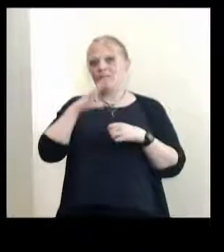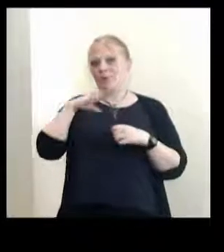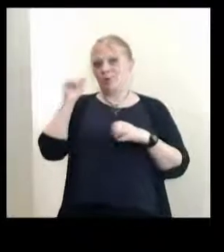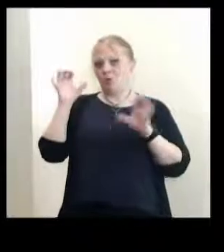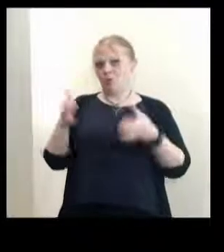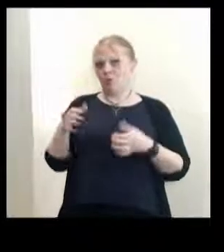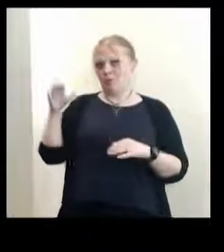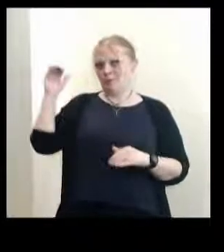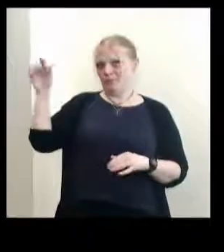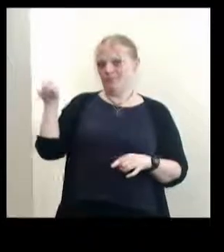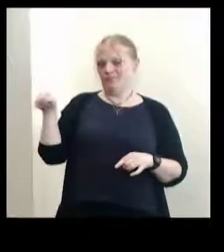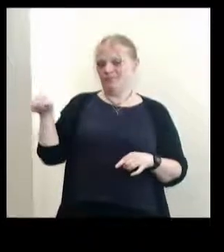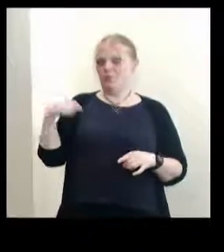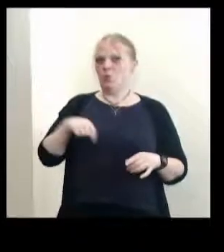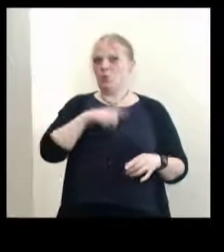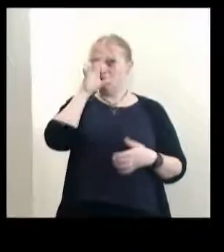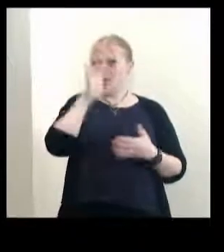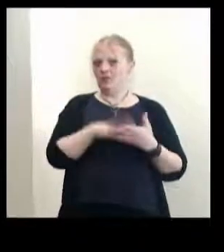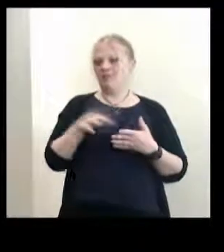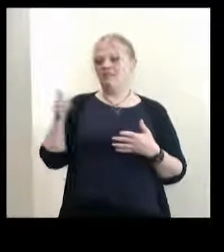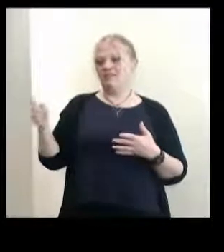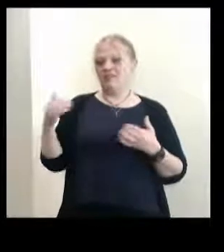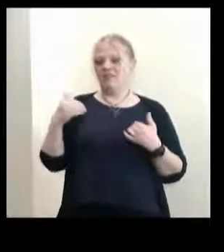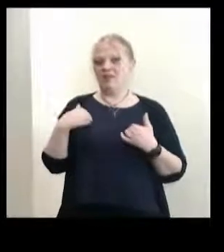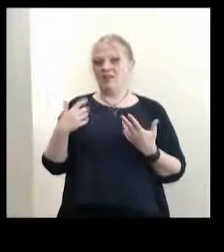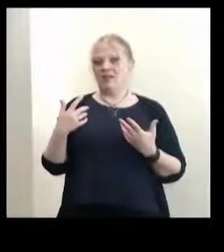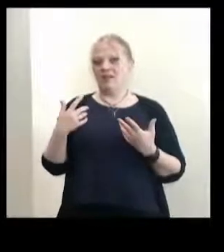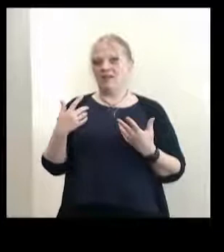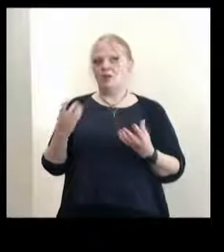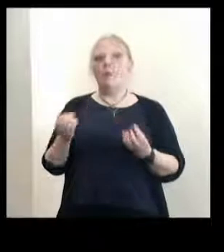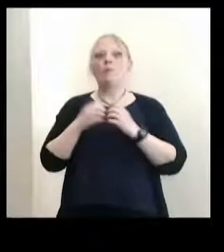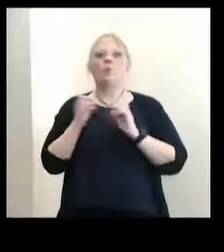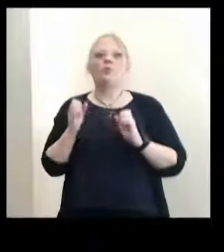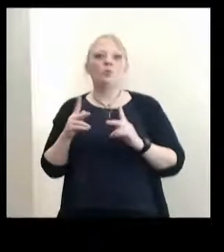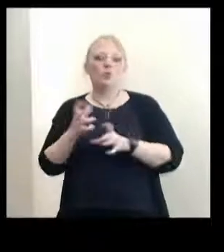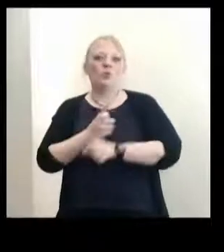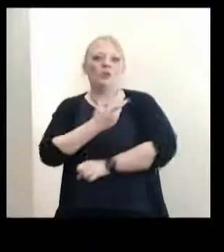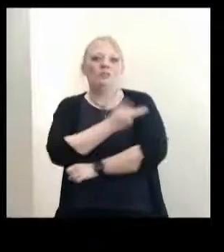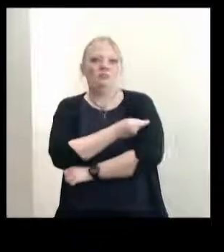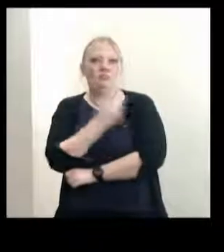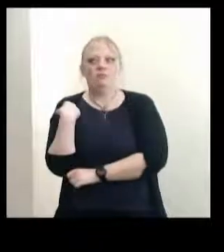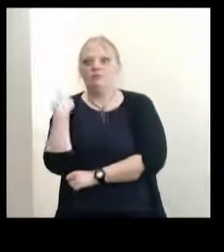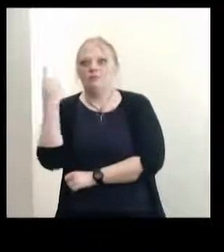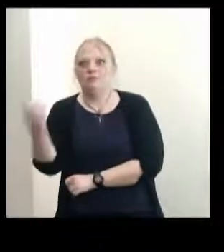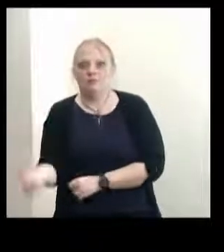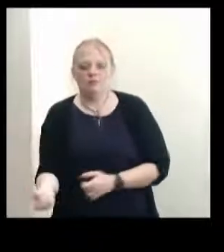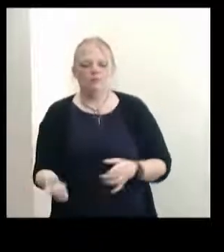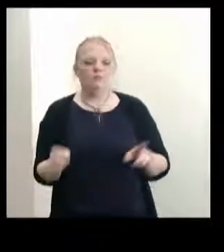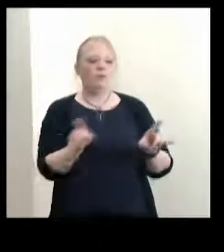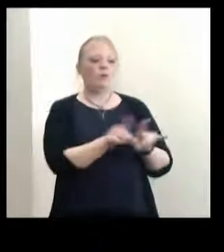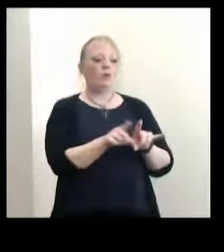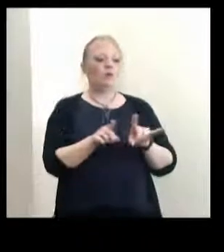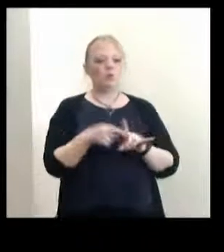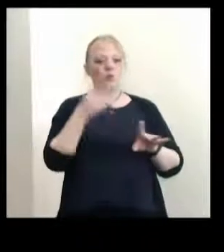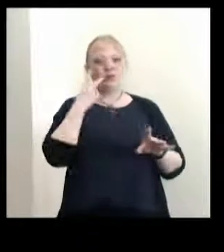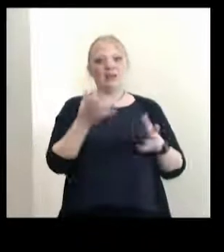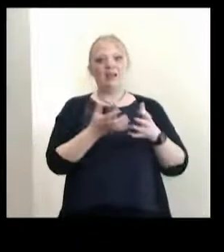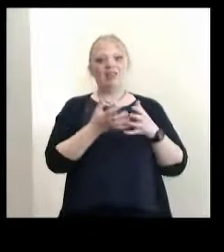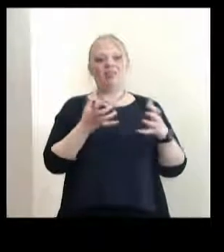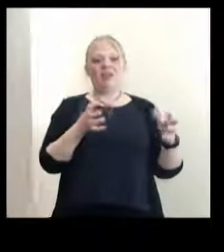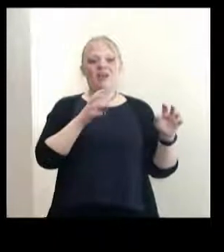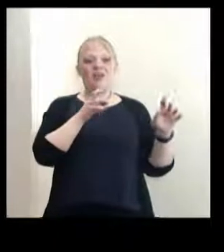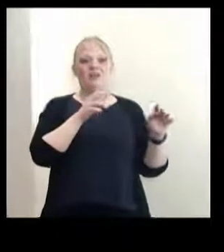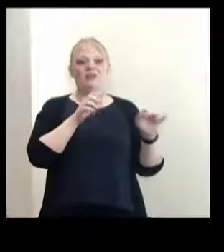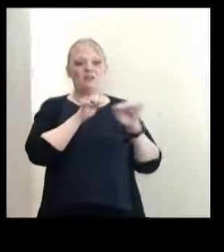So we believe that they've had a longer chance to get vaccinated. Also we're seeing a lot of transmission in